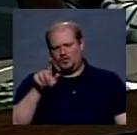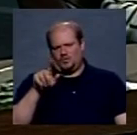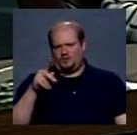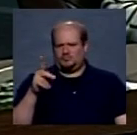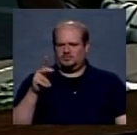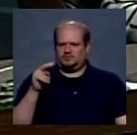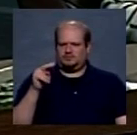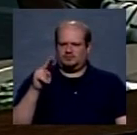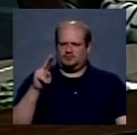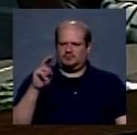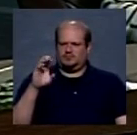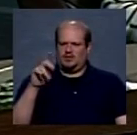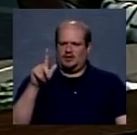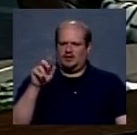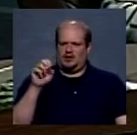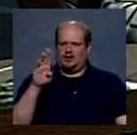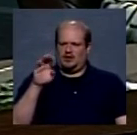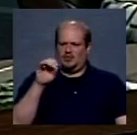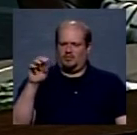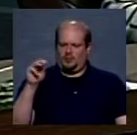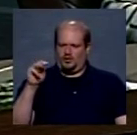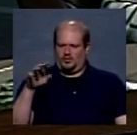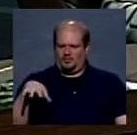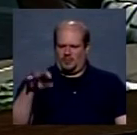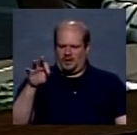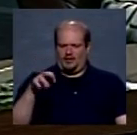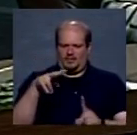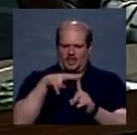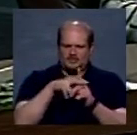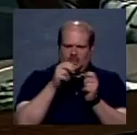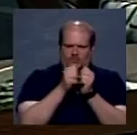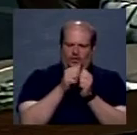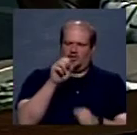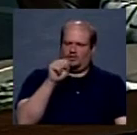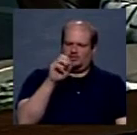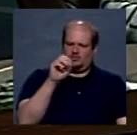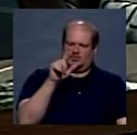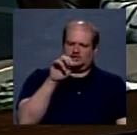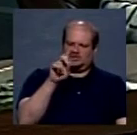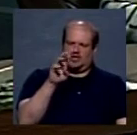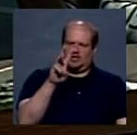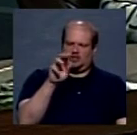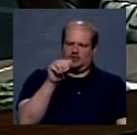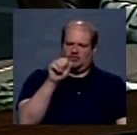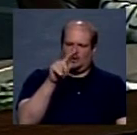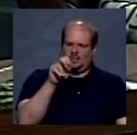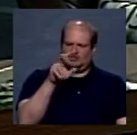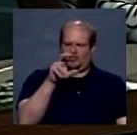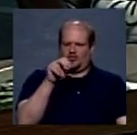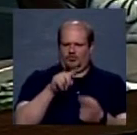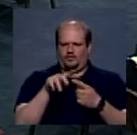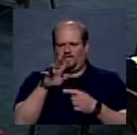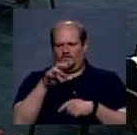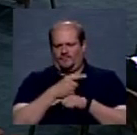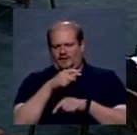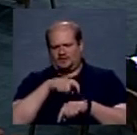boom pickup, and it was assigned to solid waste. So it's about time for you to pick that up, isn't it? 30 to 45